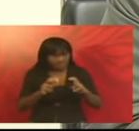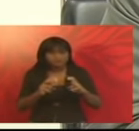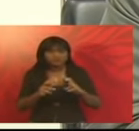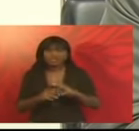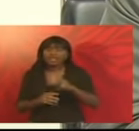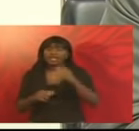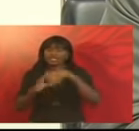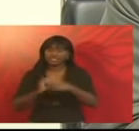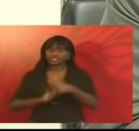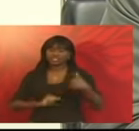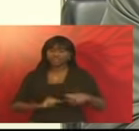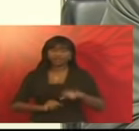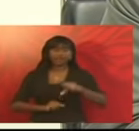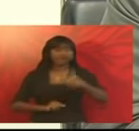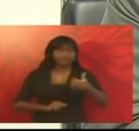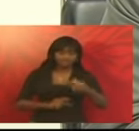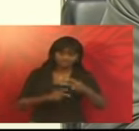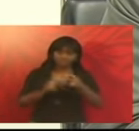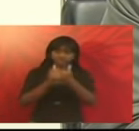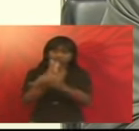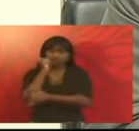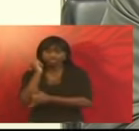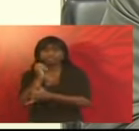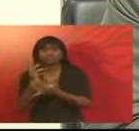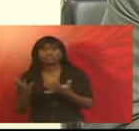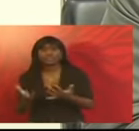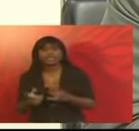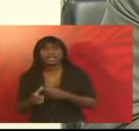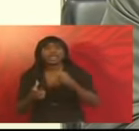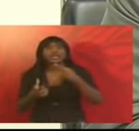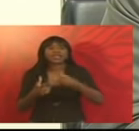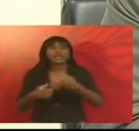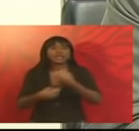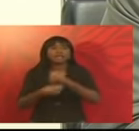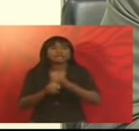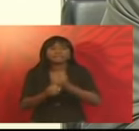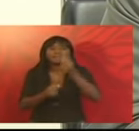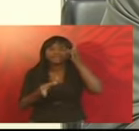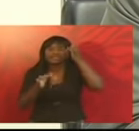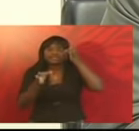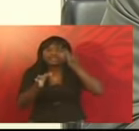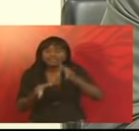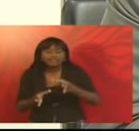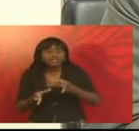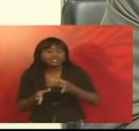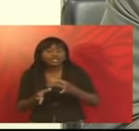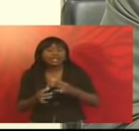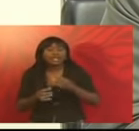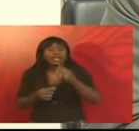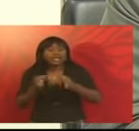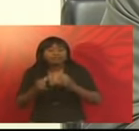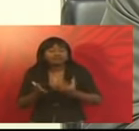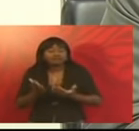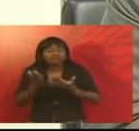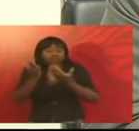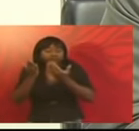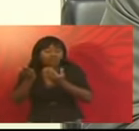elsewhere, and comes to a consensus on whether a recommendation can then be made